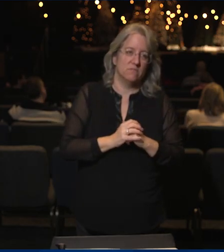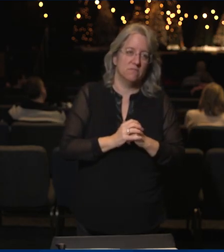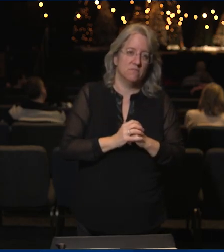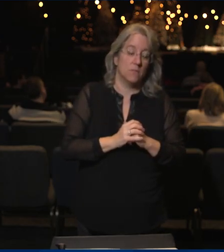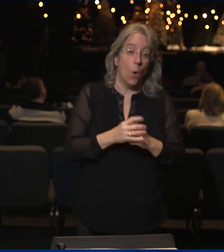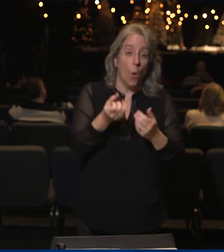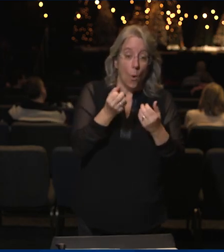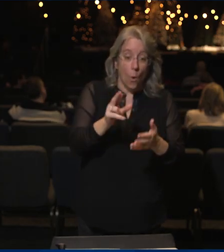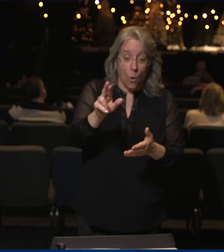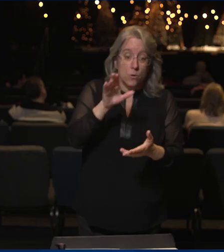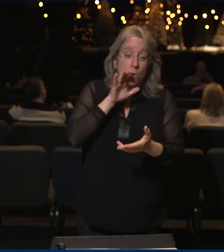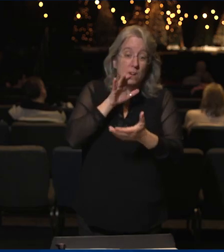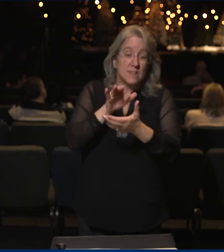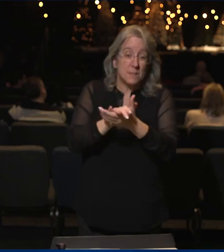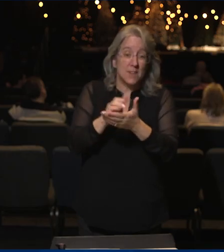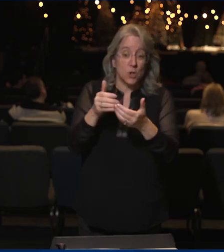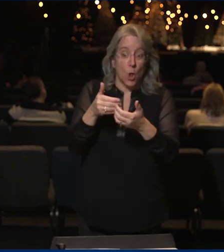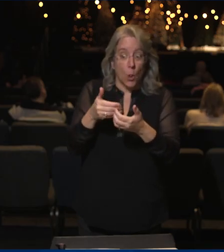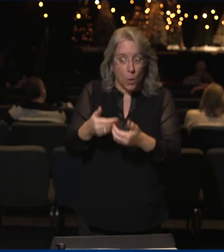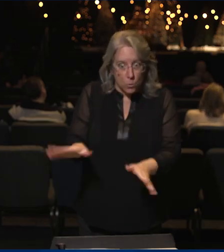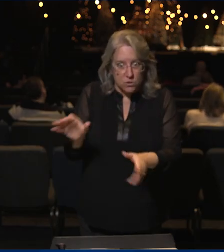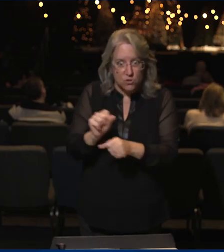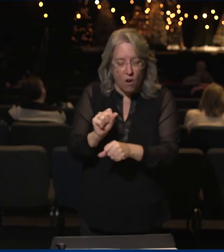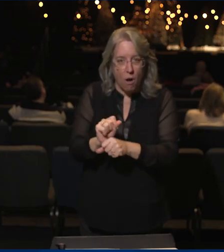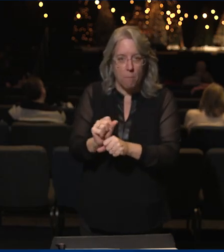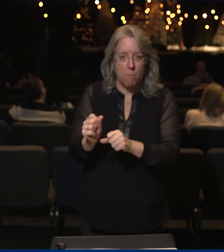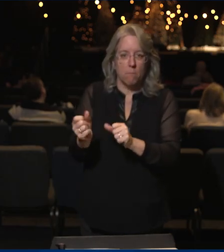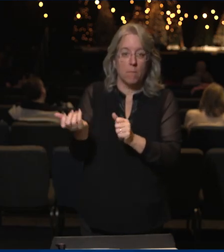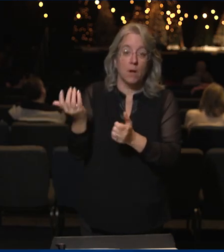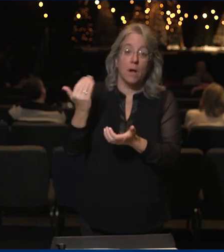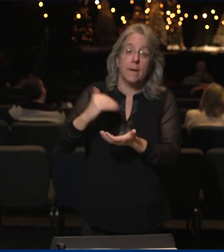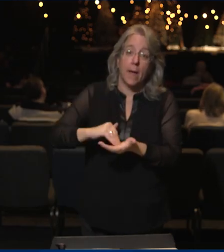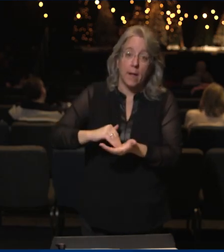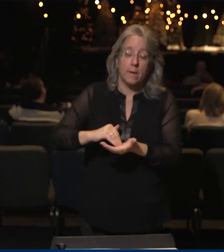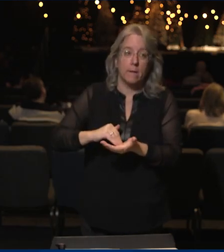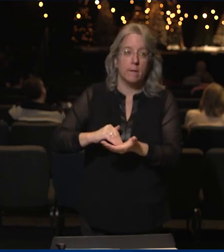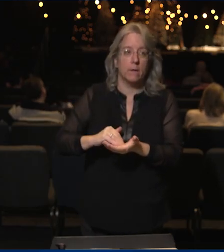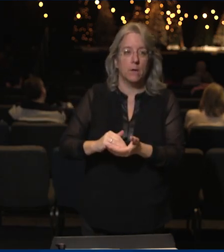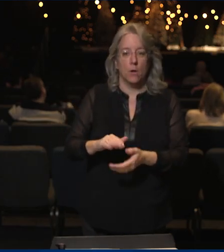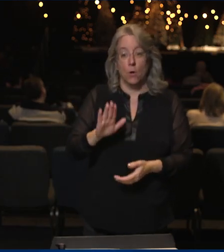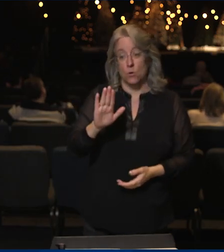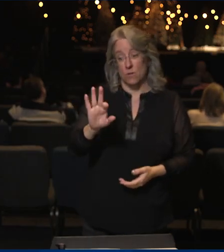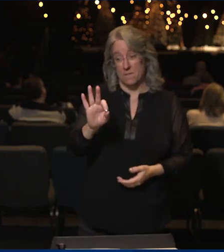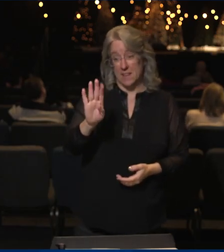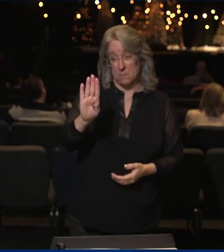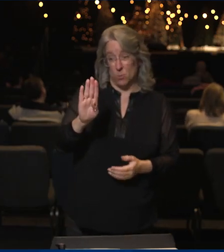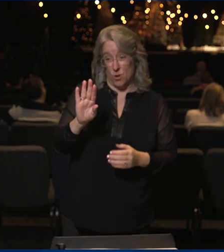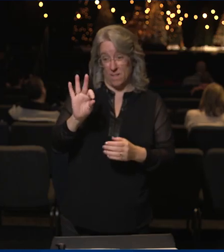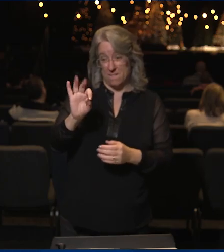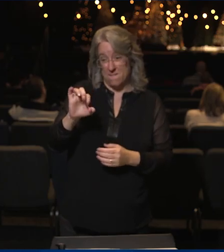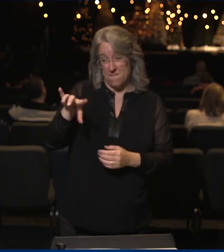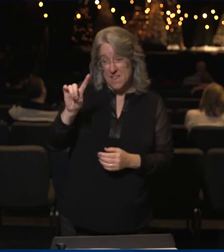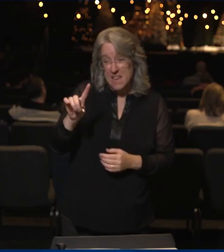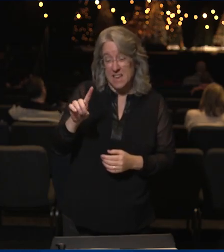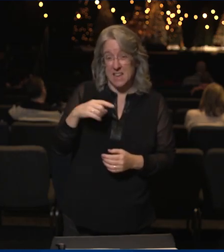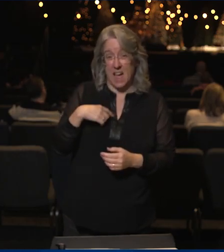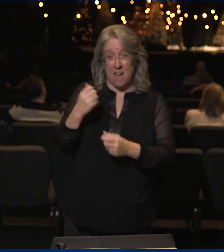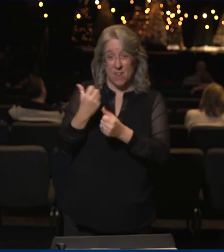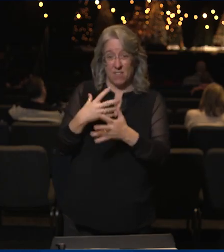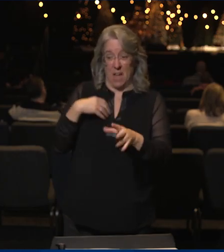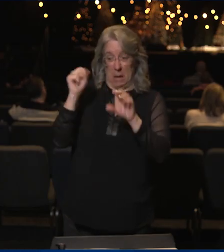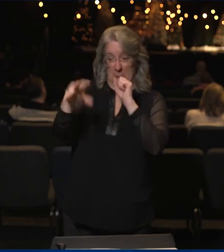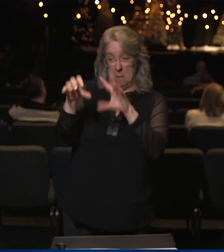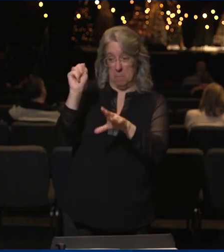Or your spouse loses a job again. Or your Facebook feed is throwing all this vitriol towards